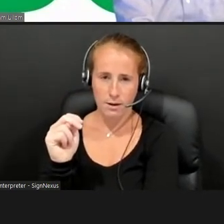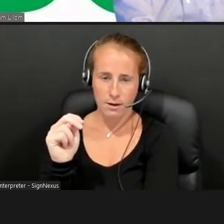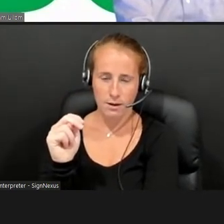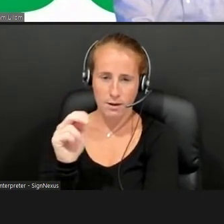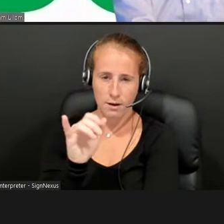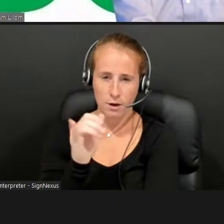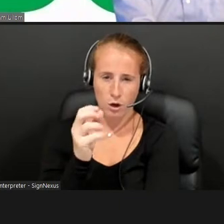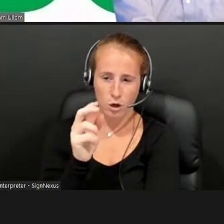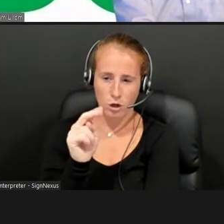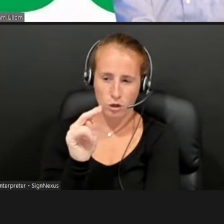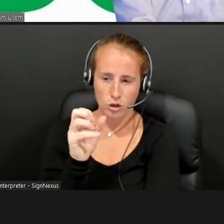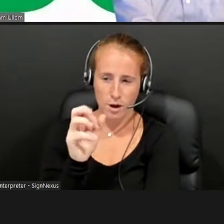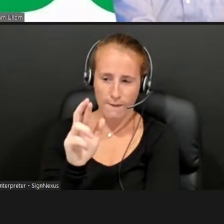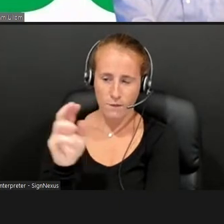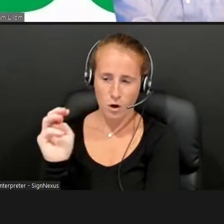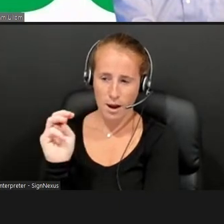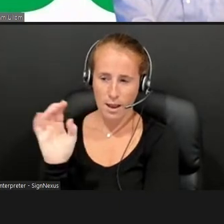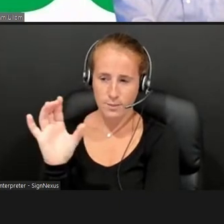Jennifer MC